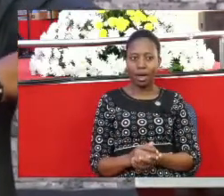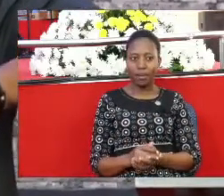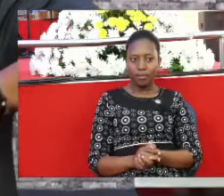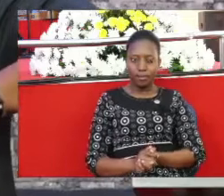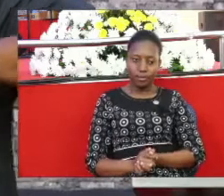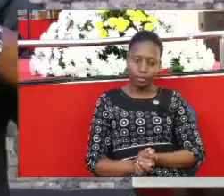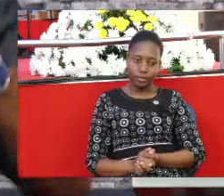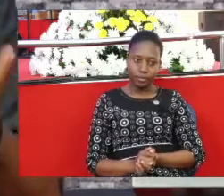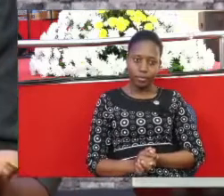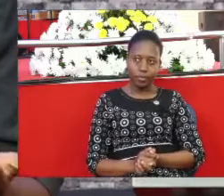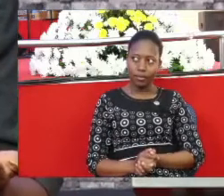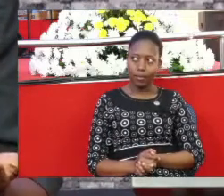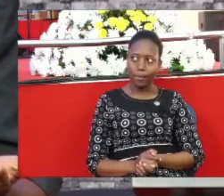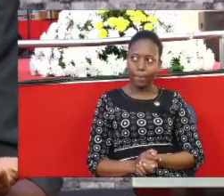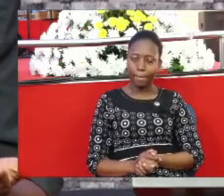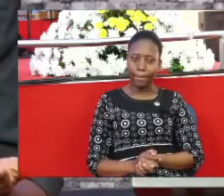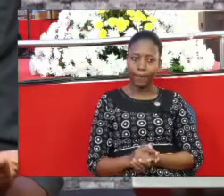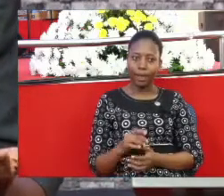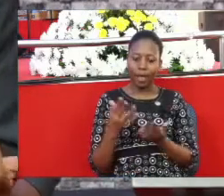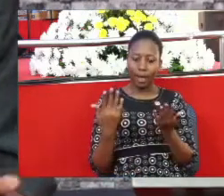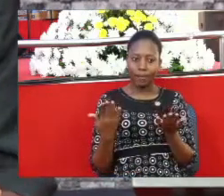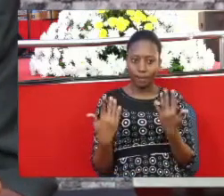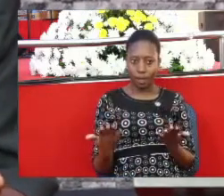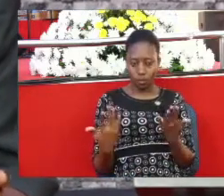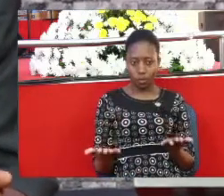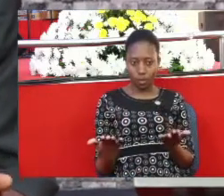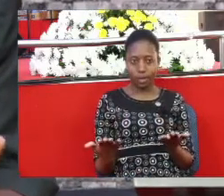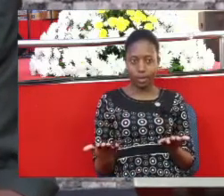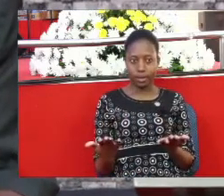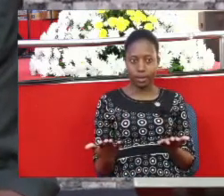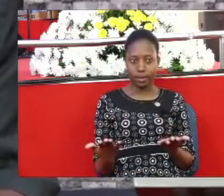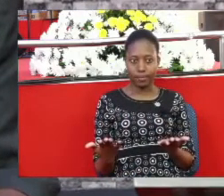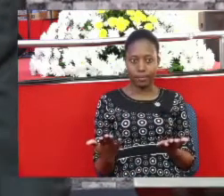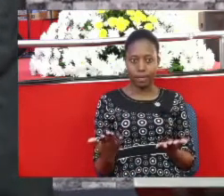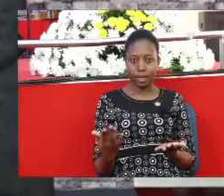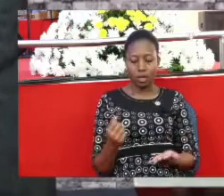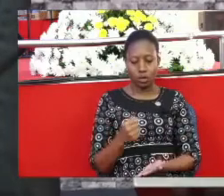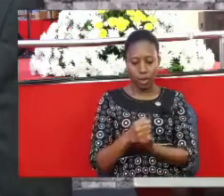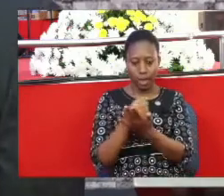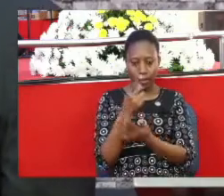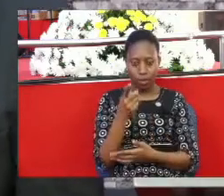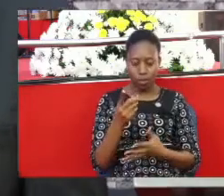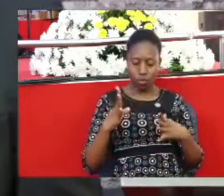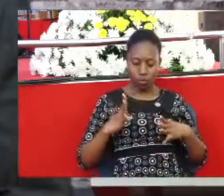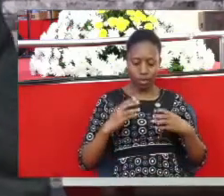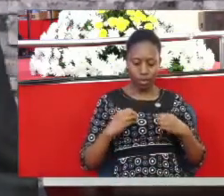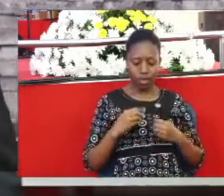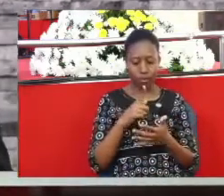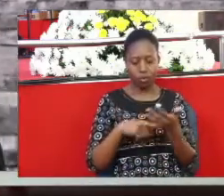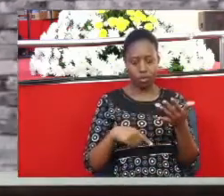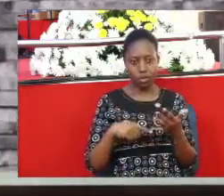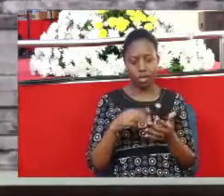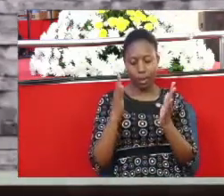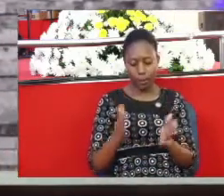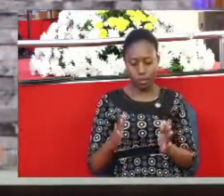hivyo mtu anafanyaga hivi. Na ikisha anguka, unakunja, ili isianguke, unaweka kwa mfuko. So it